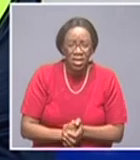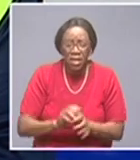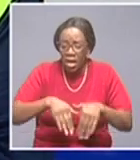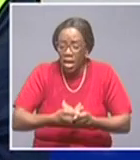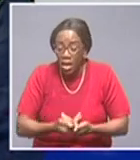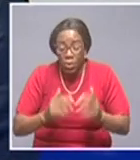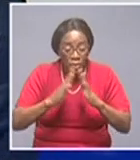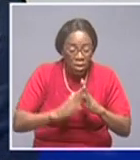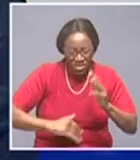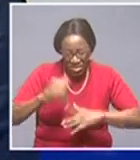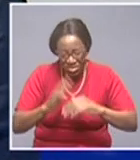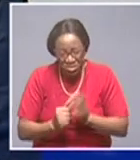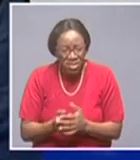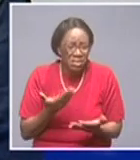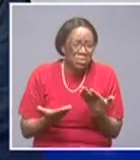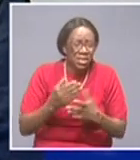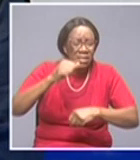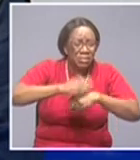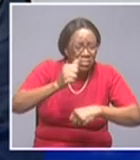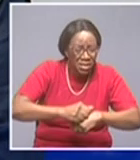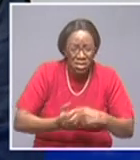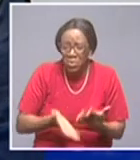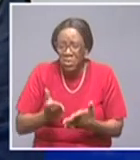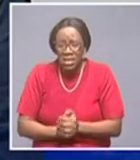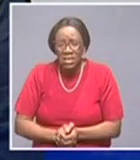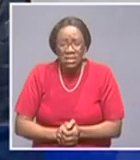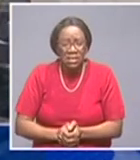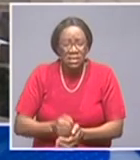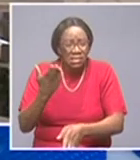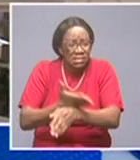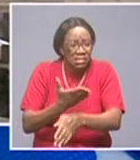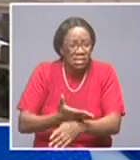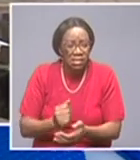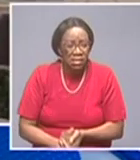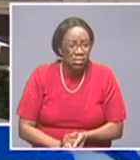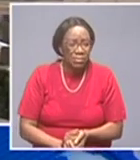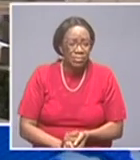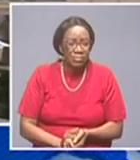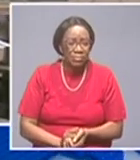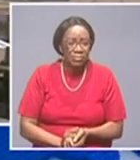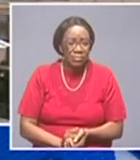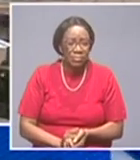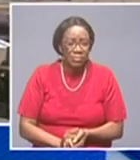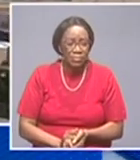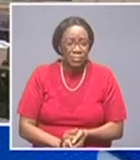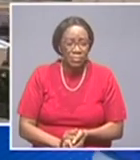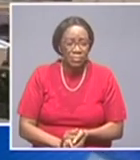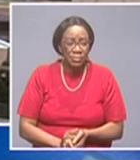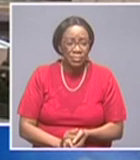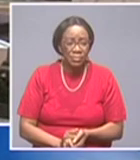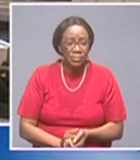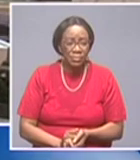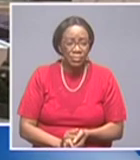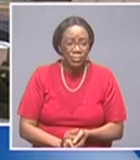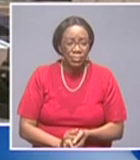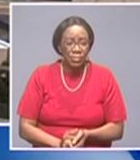we have done with the farmers, we have spoken to the Namibia Agricultural Union, and then we are looking at modalities